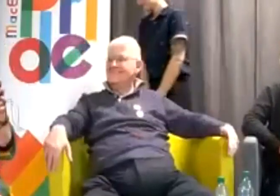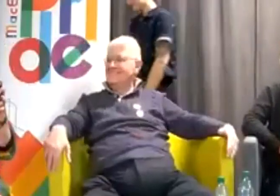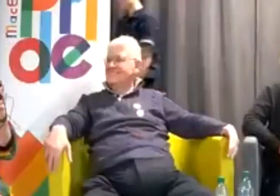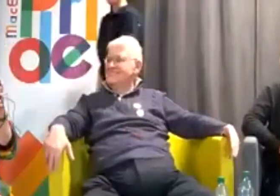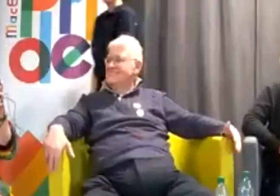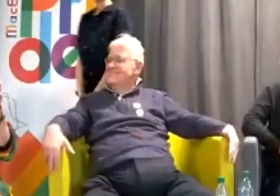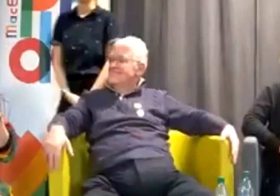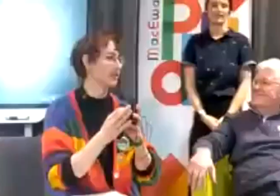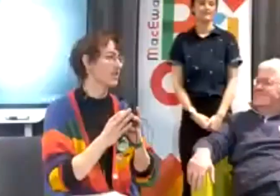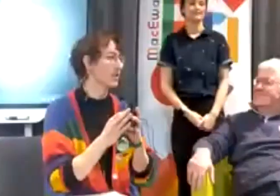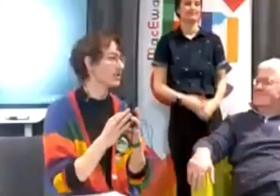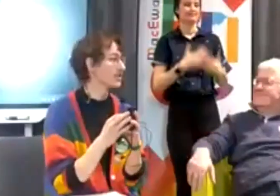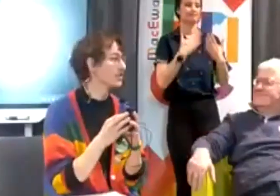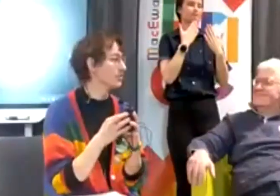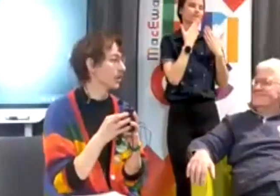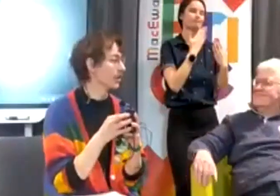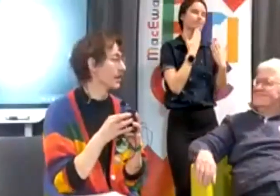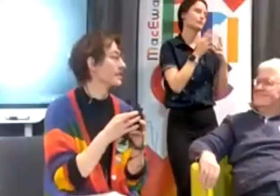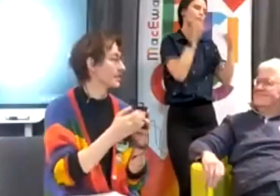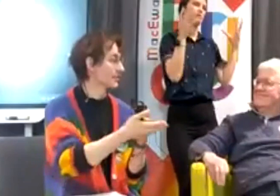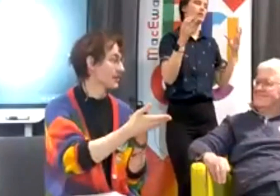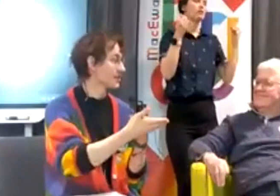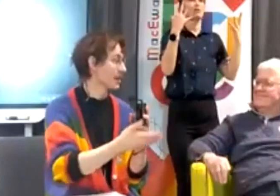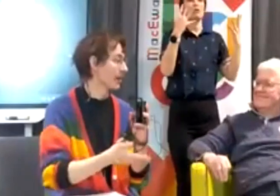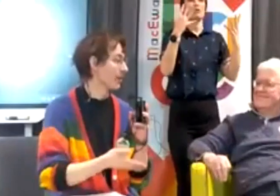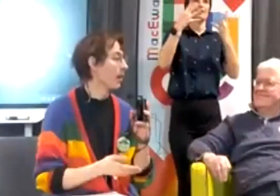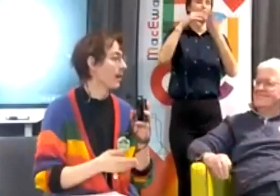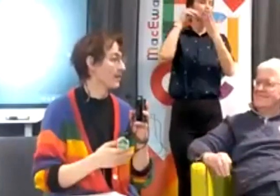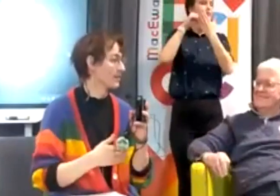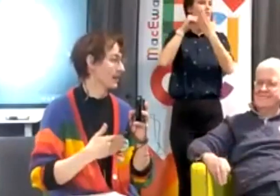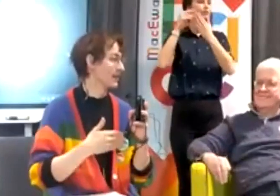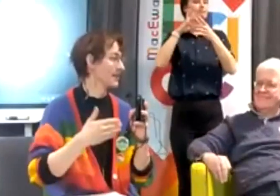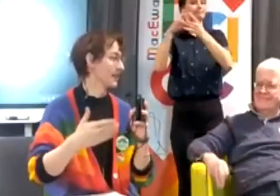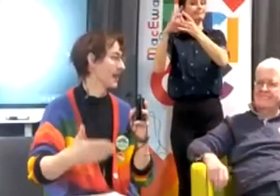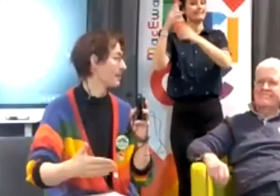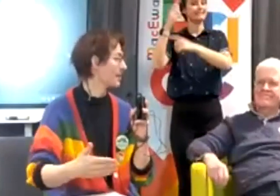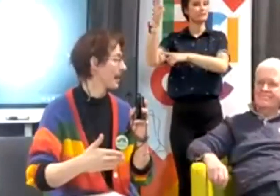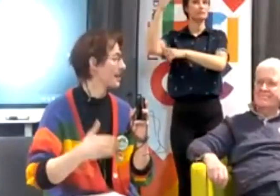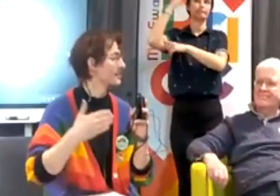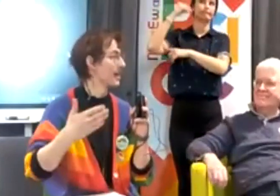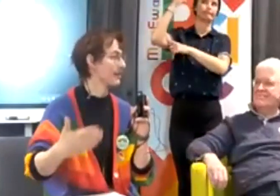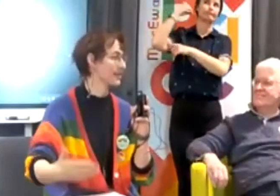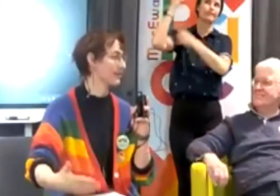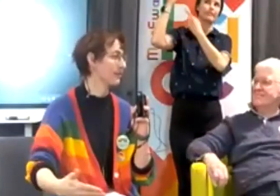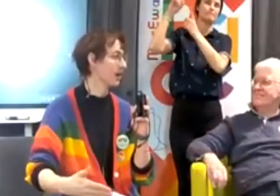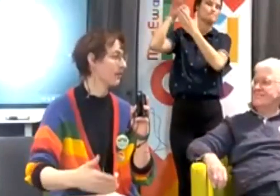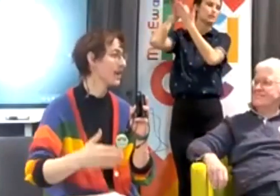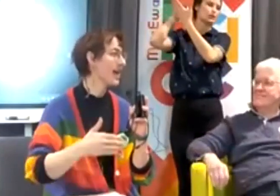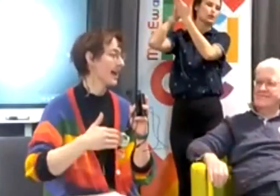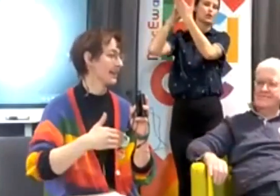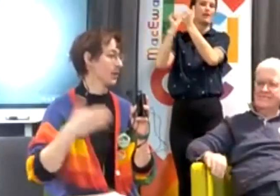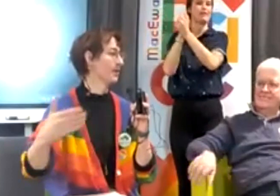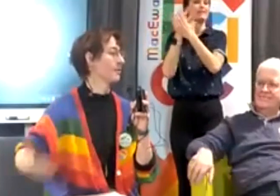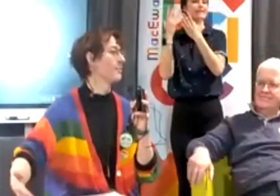Thank you so much. And like, there's so much to learn, like in the sense of history about the experiences that have happened in the past and how things have